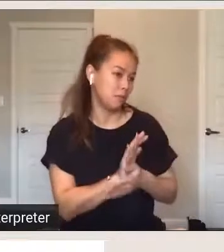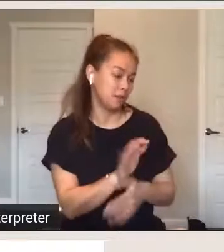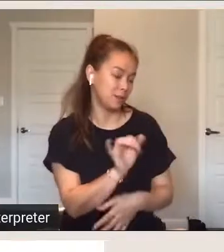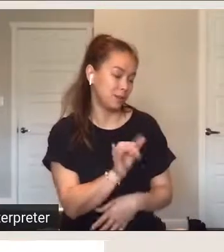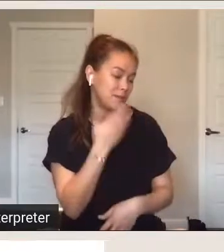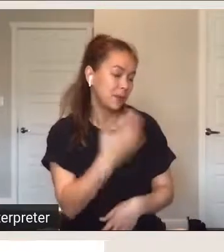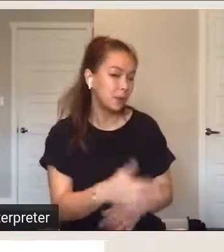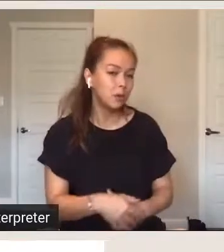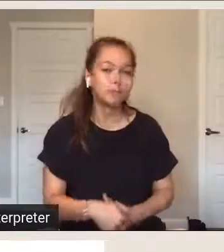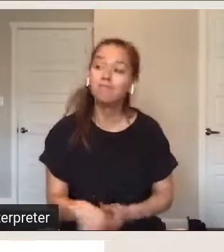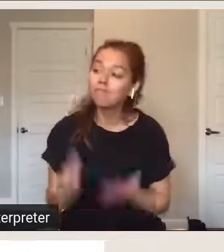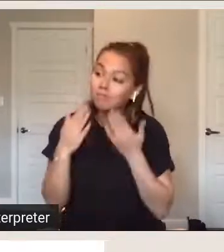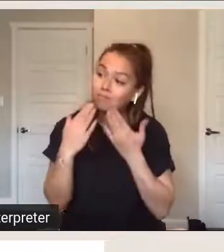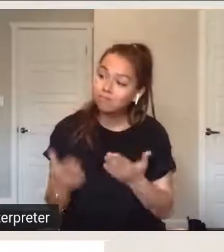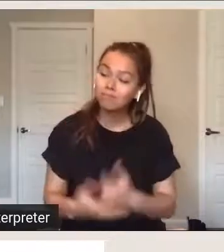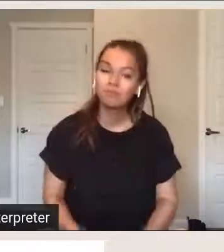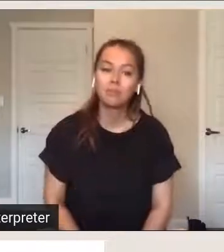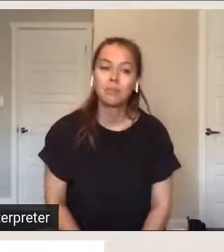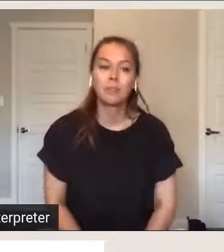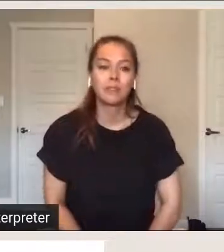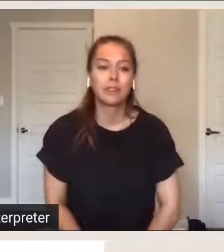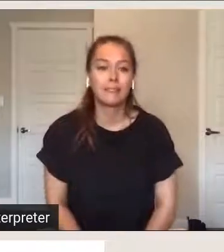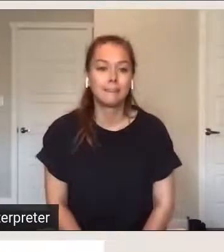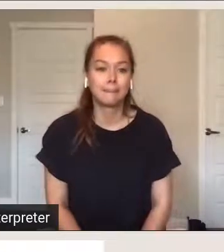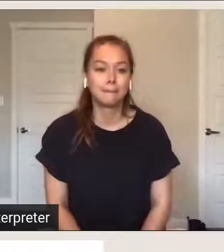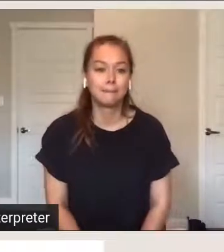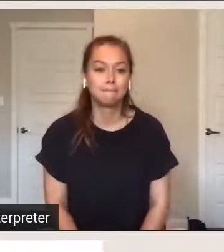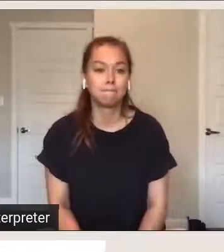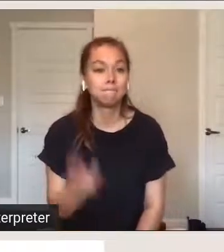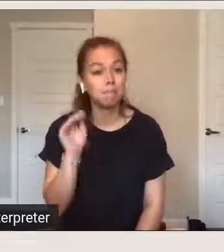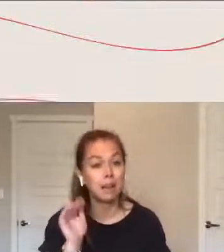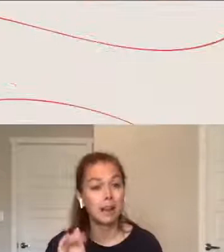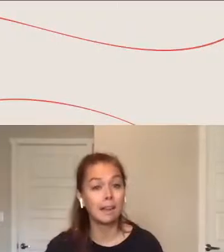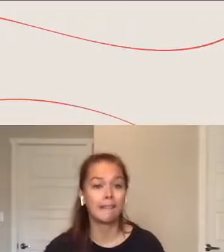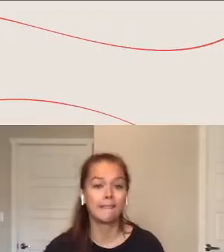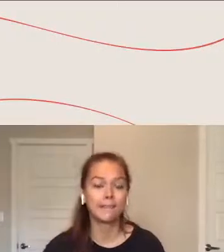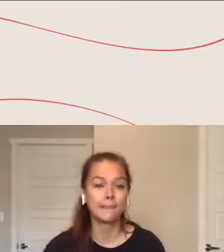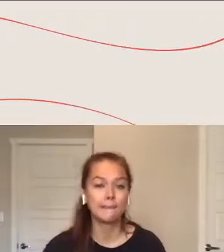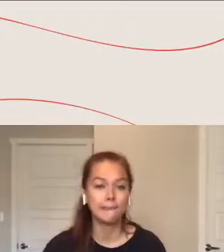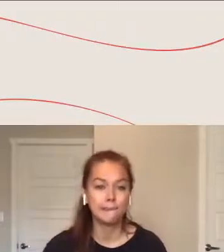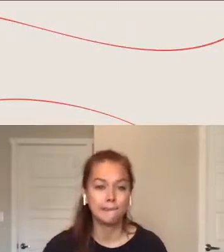problem. Thanks. Okay. Bye. Bye. Bye, Sana.